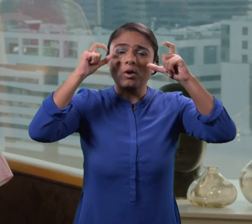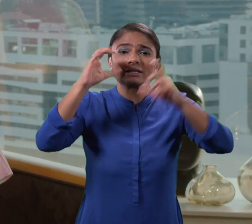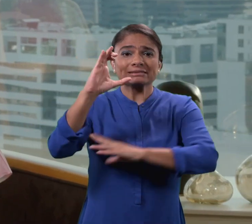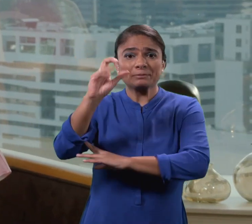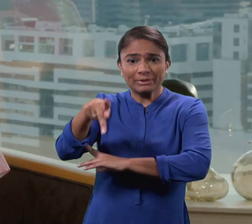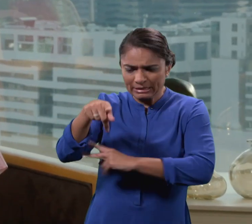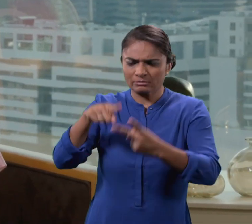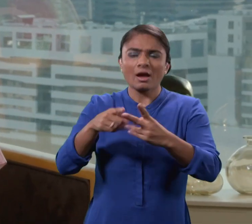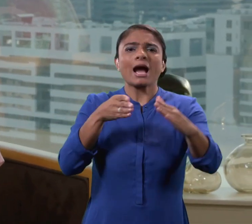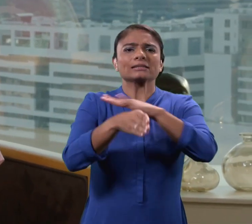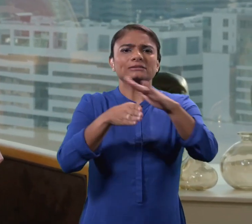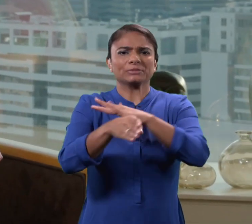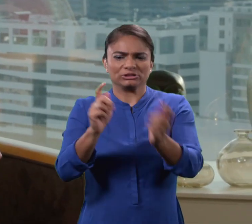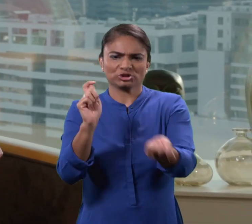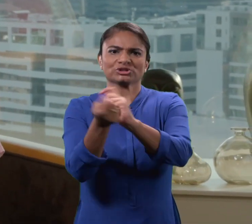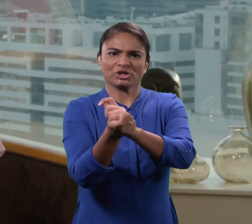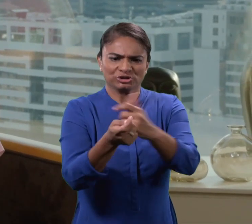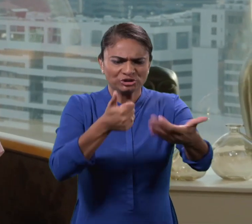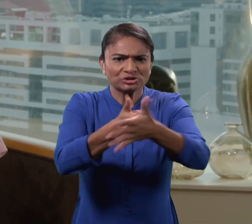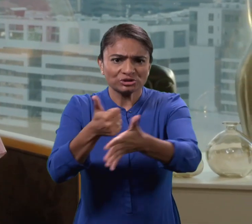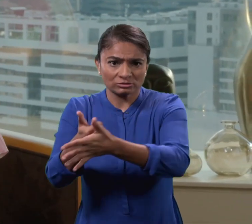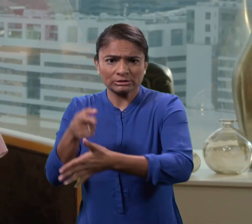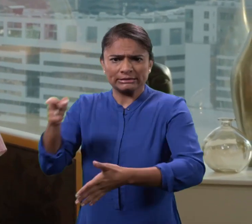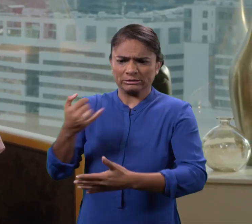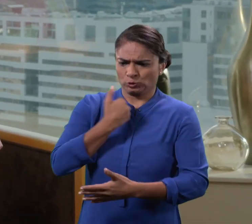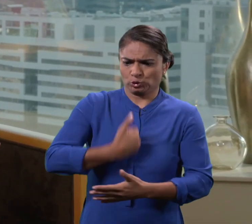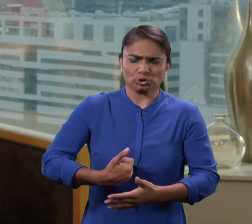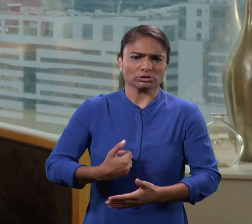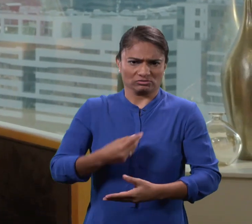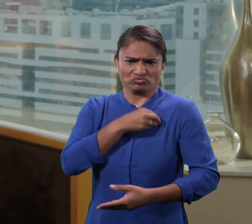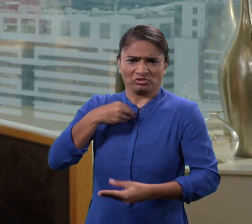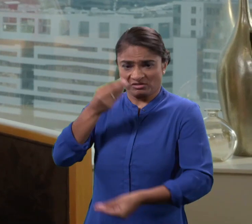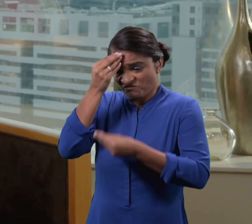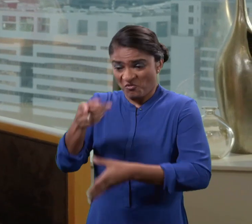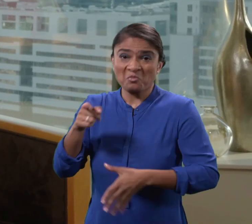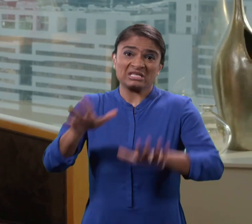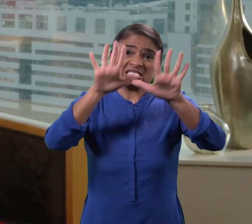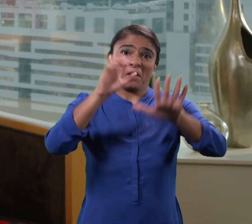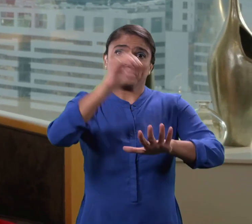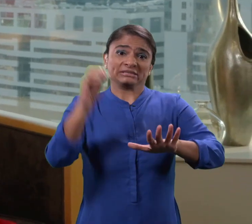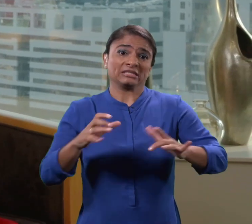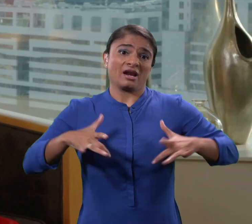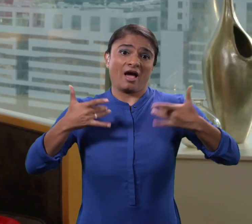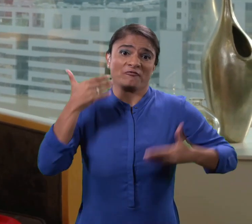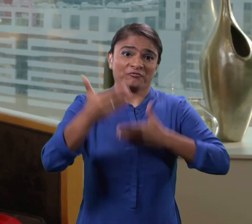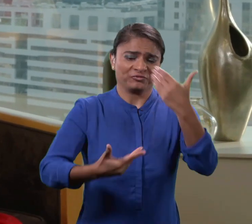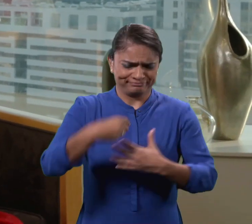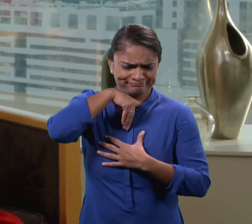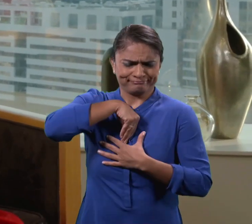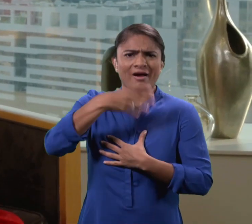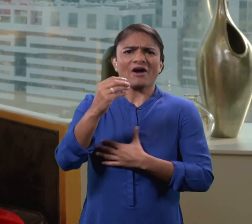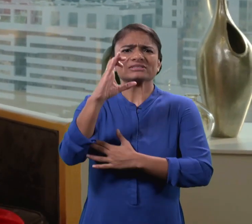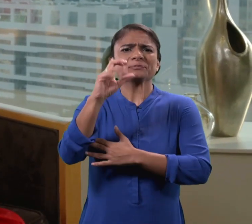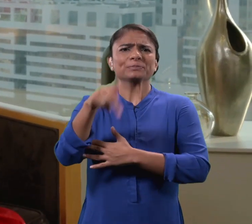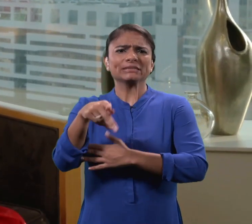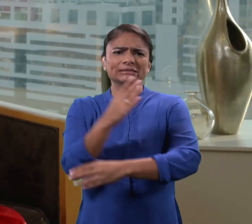cerebral palsy and accessibility challenges. The surgeon told her parents she had a 10% chance of surviving. Diagnosed with